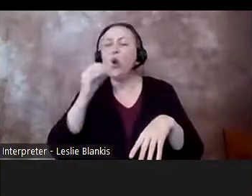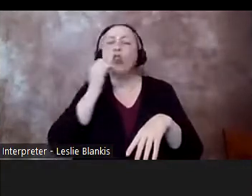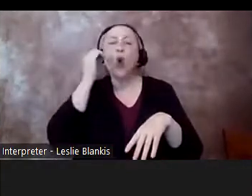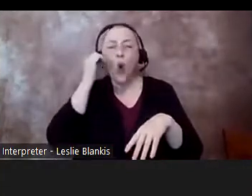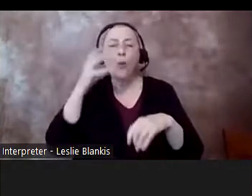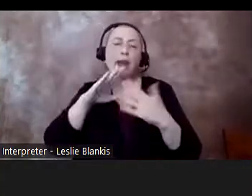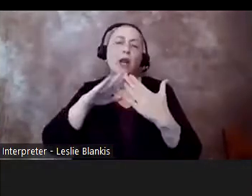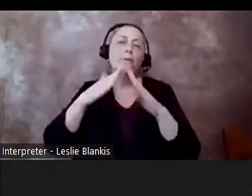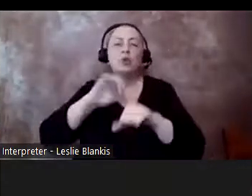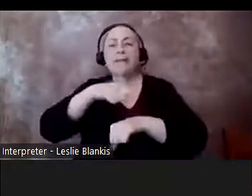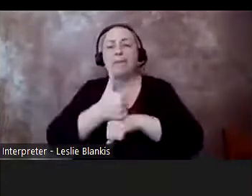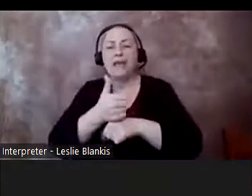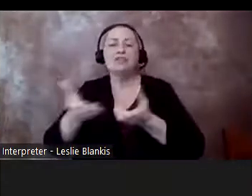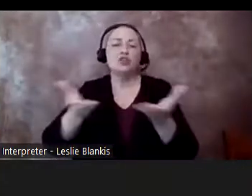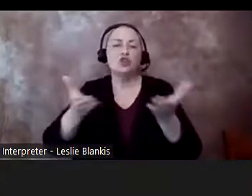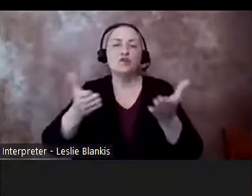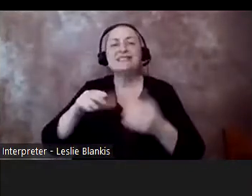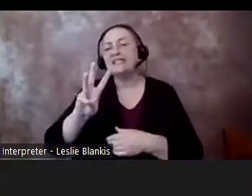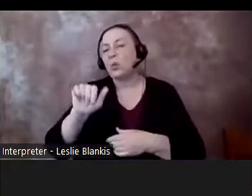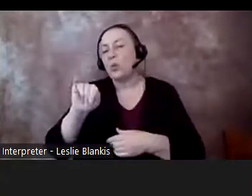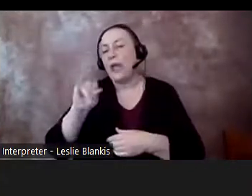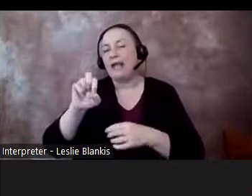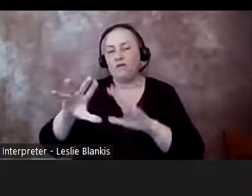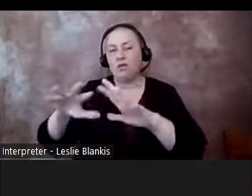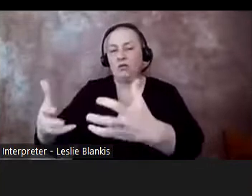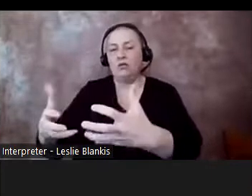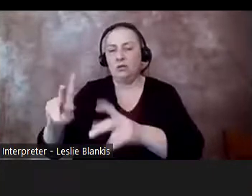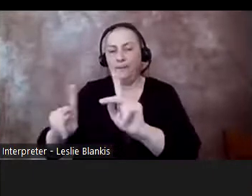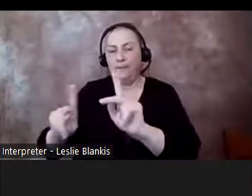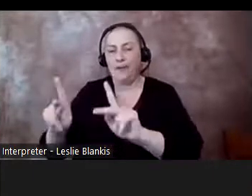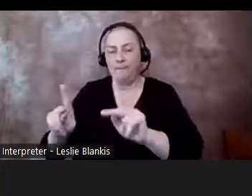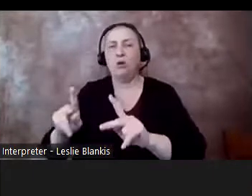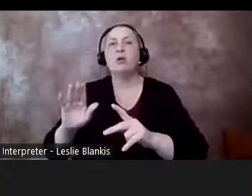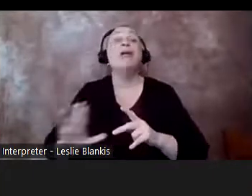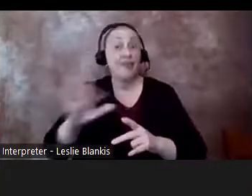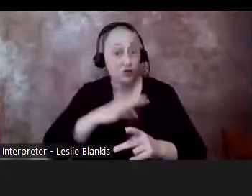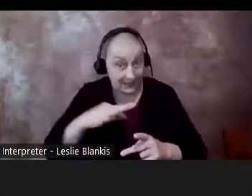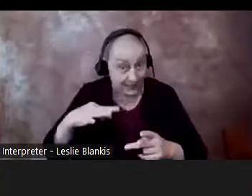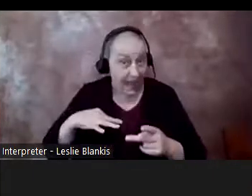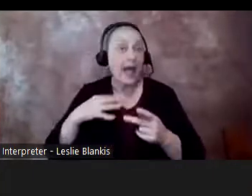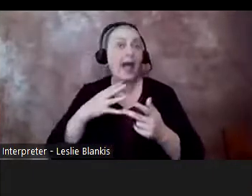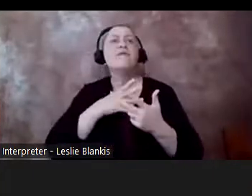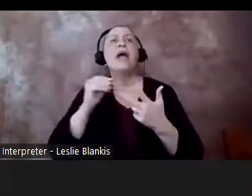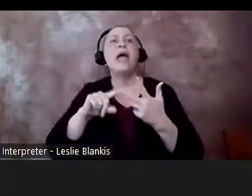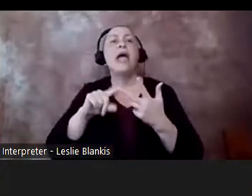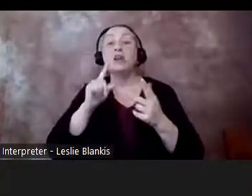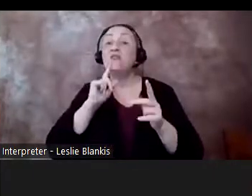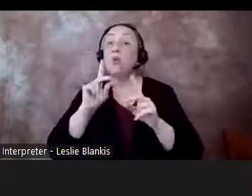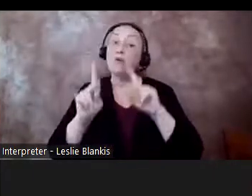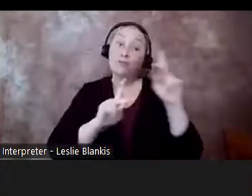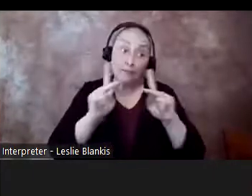Community-Based Services waiver people, their staff, and then also for individuals and their family